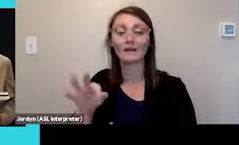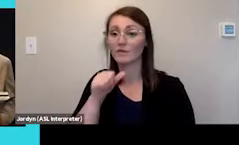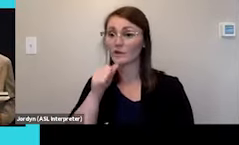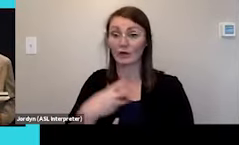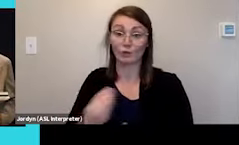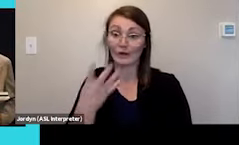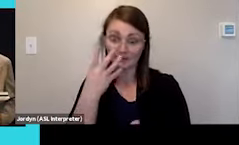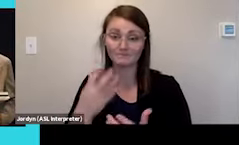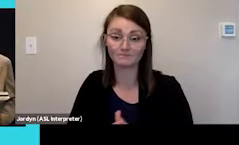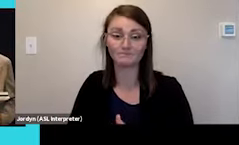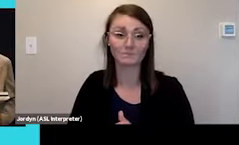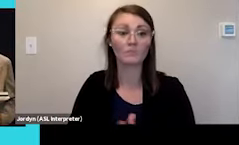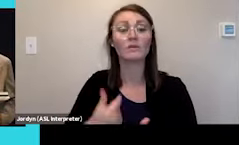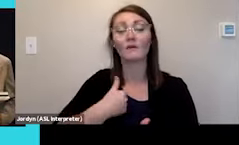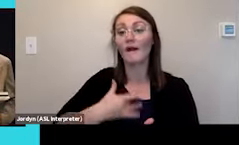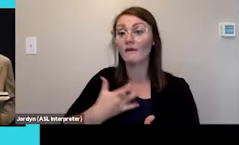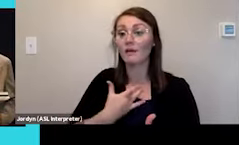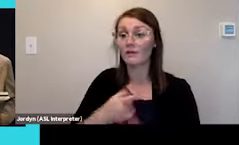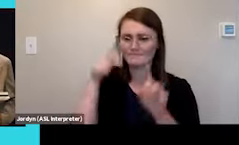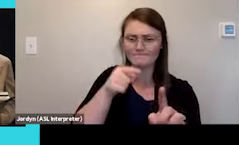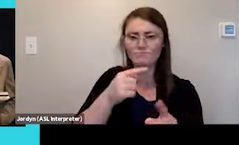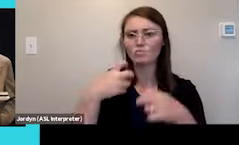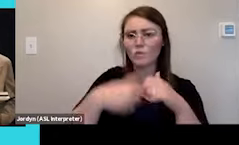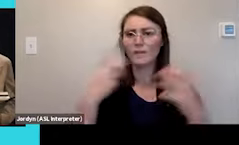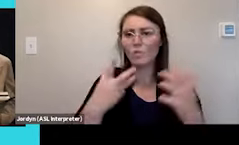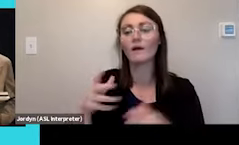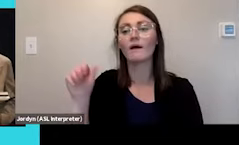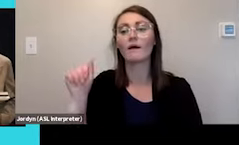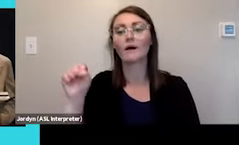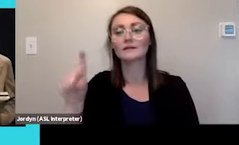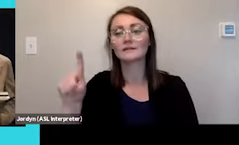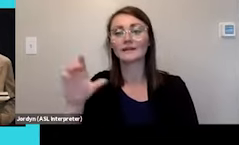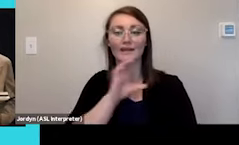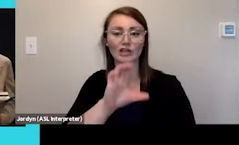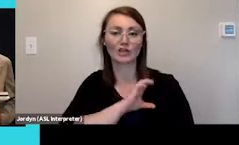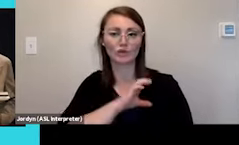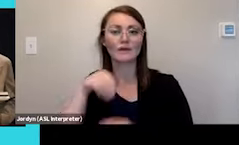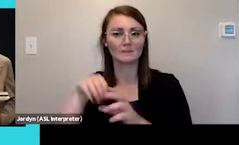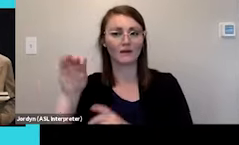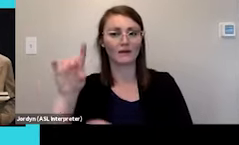the problem is the representation of autistic characters in media. If you look at